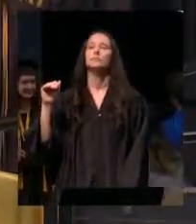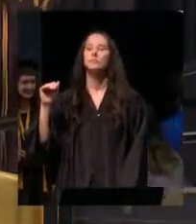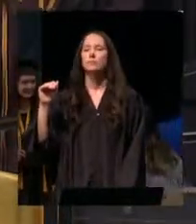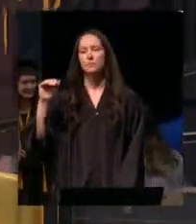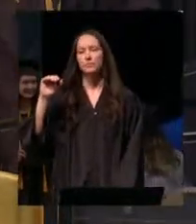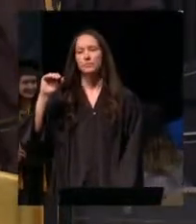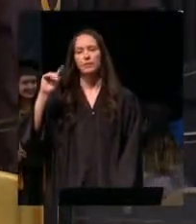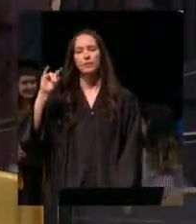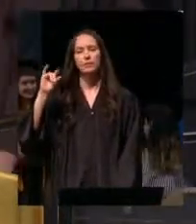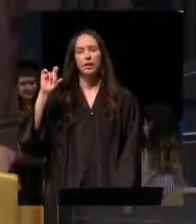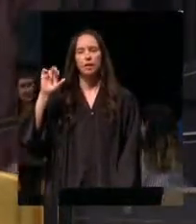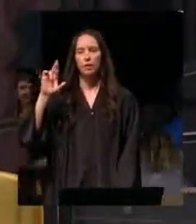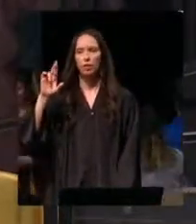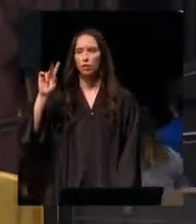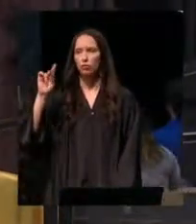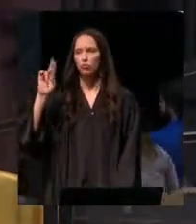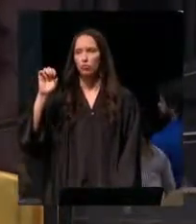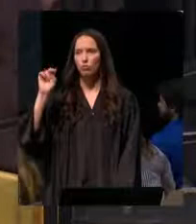Tyler Krohn.